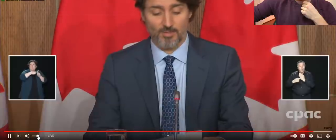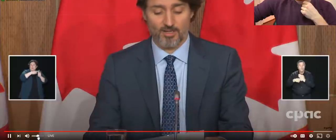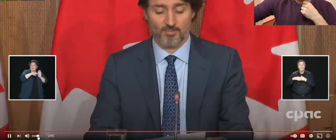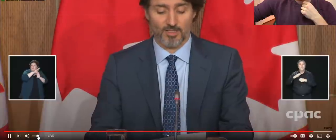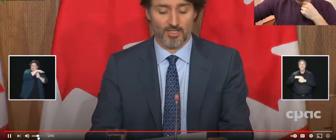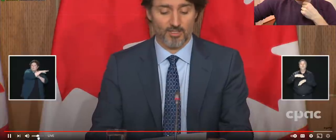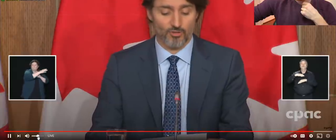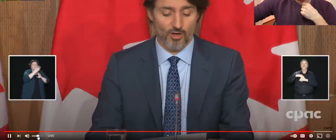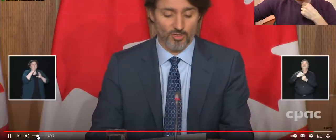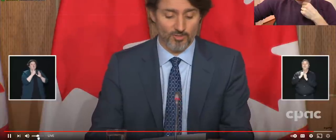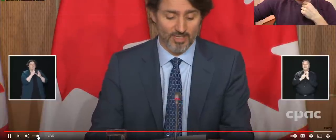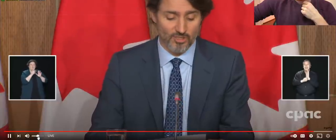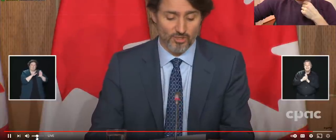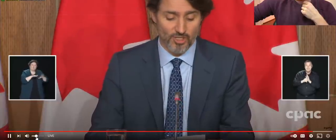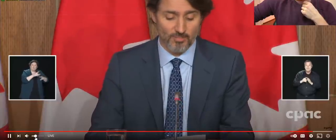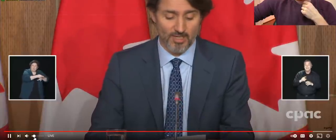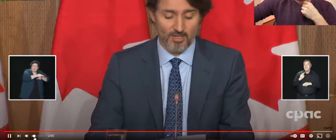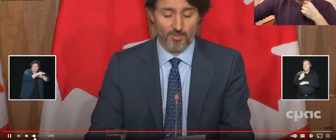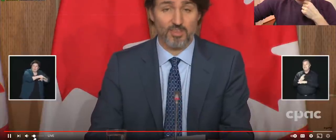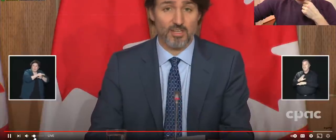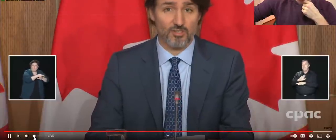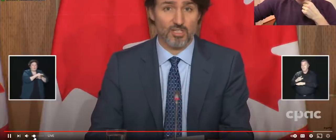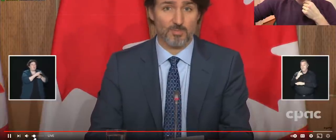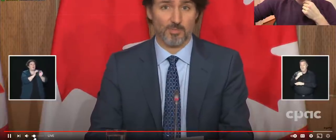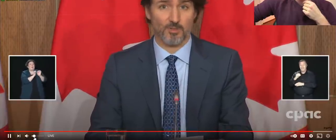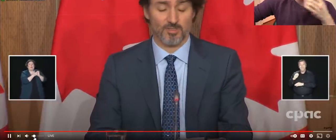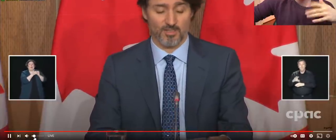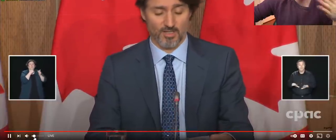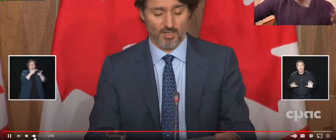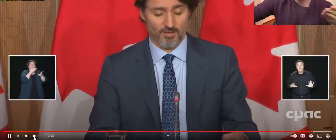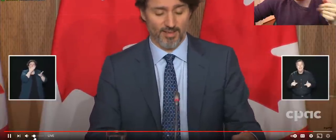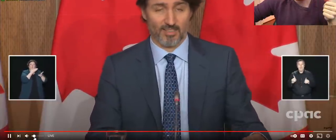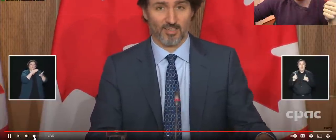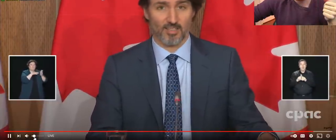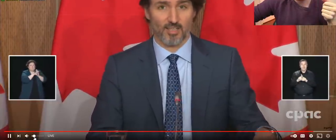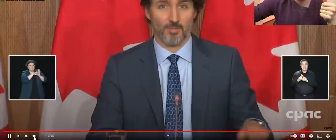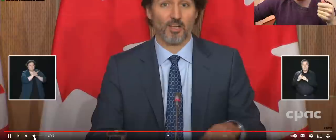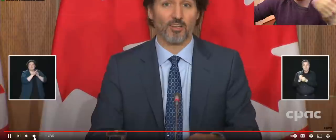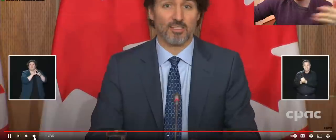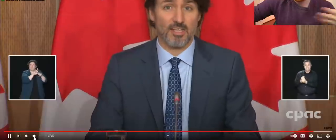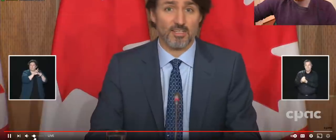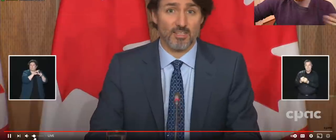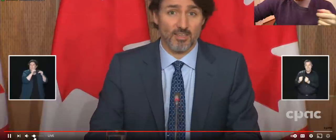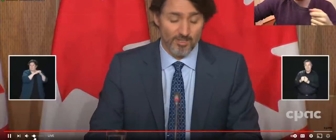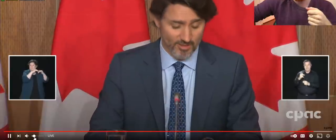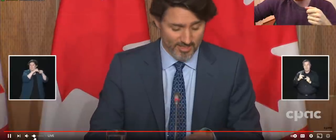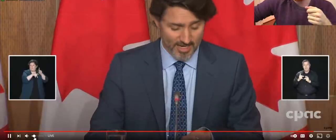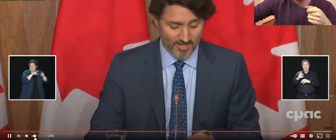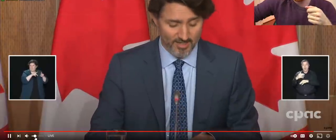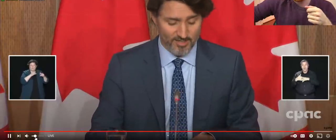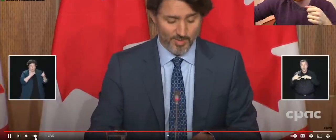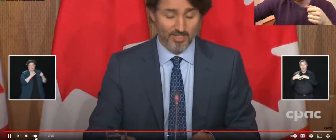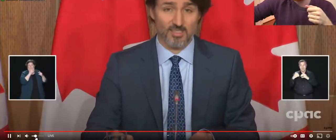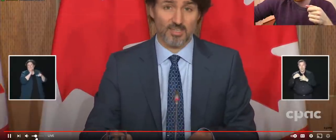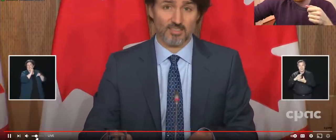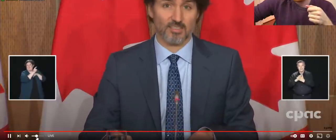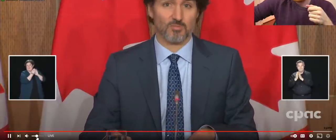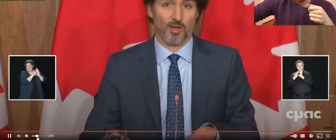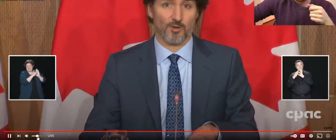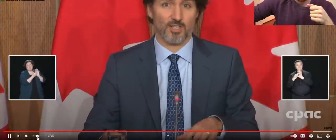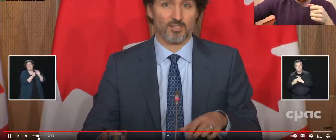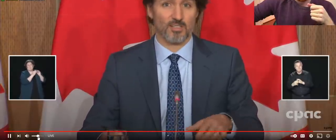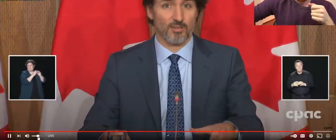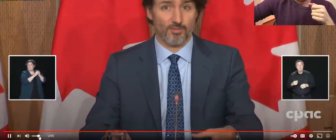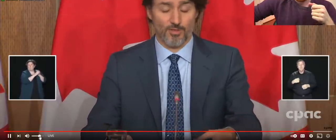our commitment on building a stronger relationship. Wonder if they're going to give us details on that budget update that Chrystia Freeland gave in that provincial meeting yesterday. So we can discuss